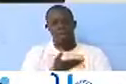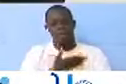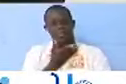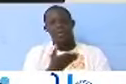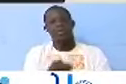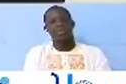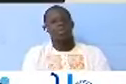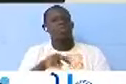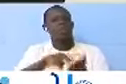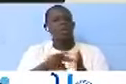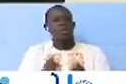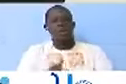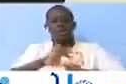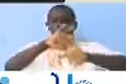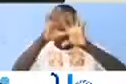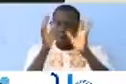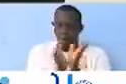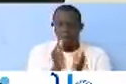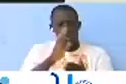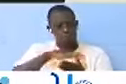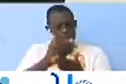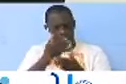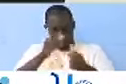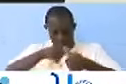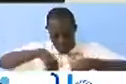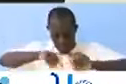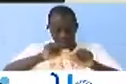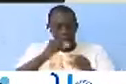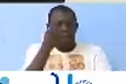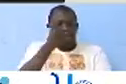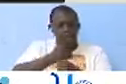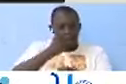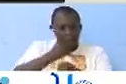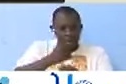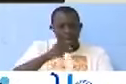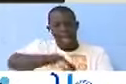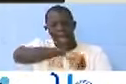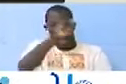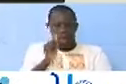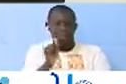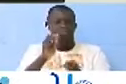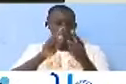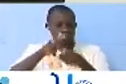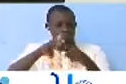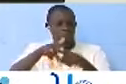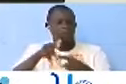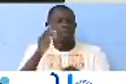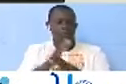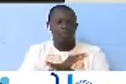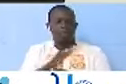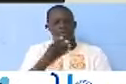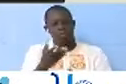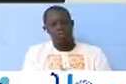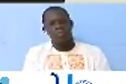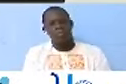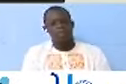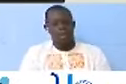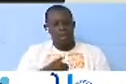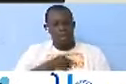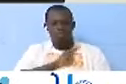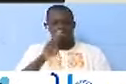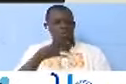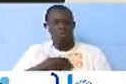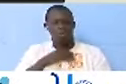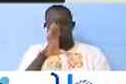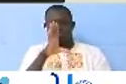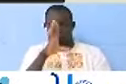of maintenancing and repairing. Abebe murunkando ko nyine kone ka maintenance and kaldo do. I don't want us to spend a